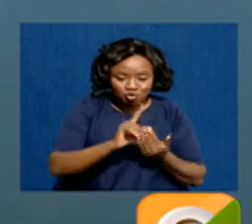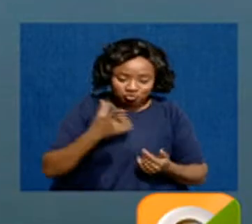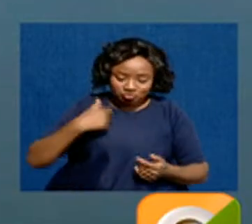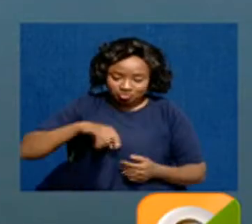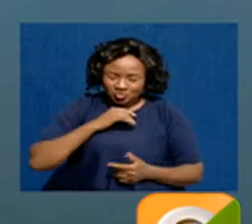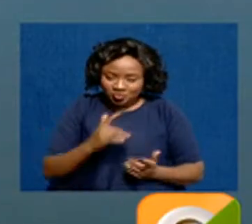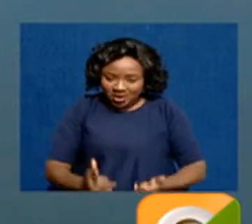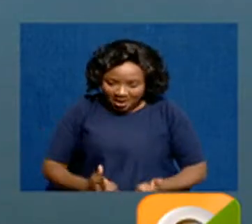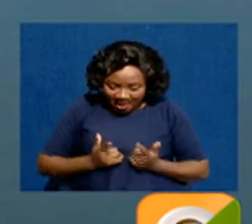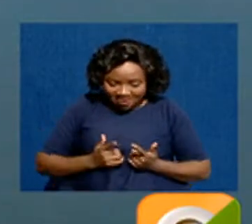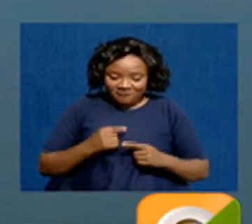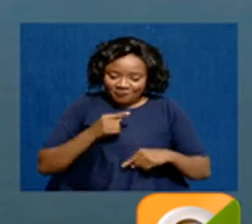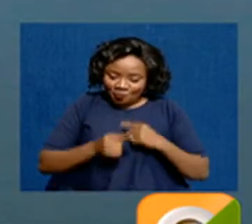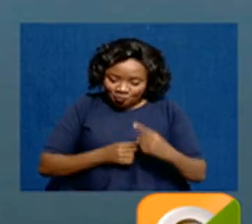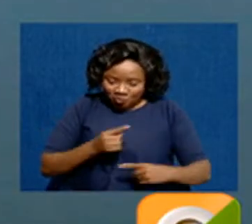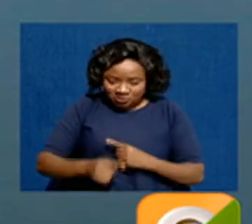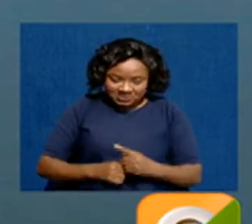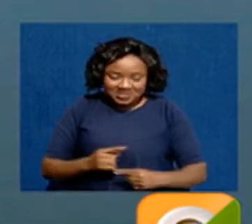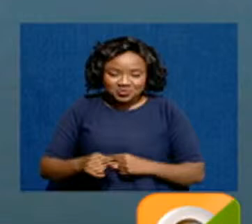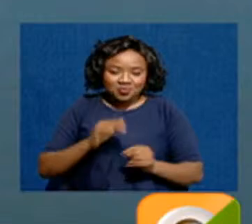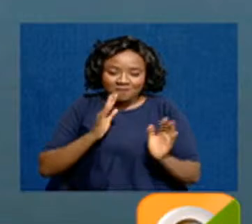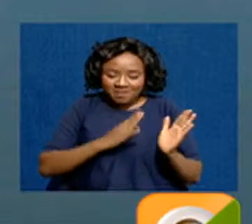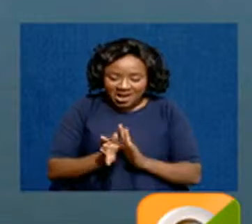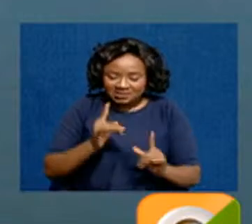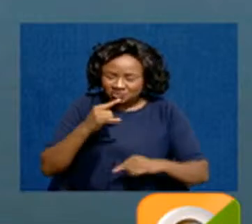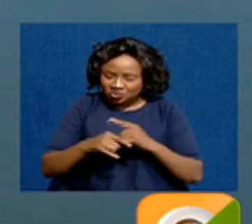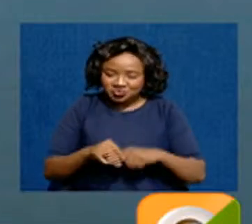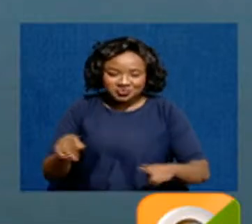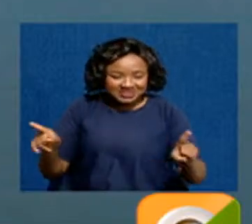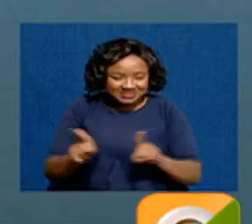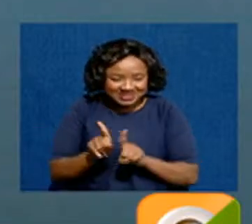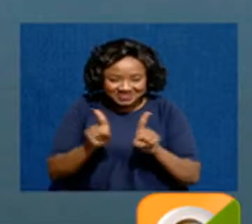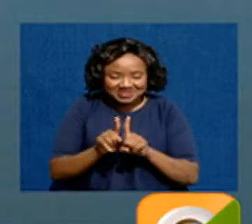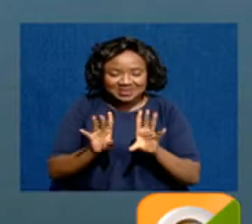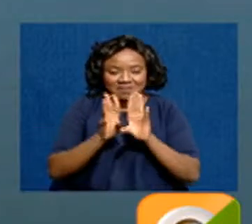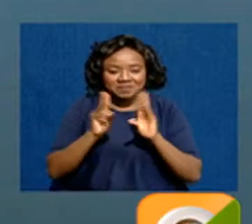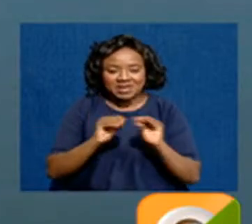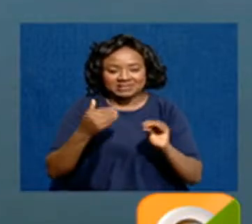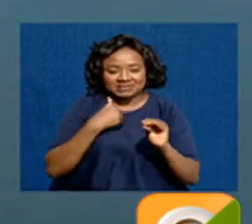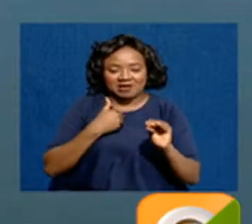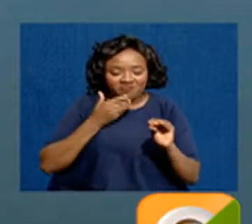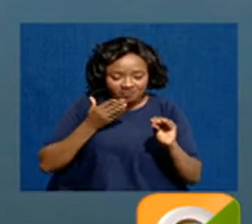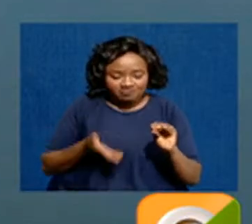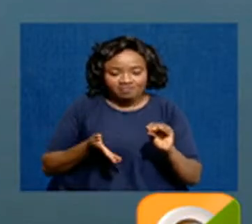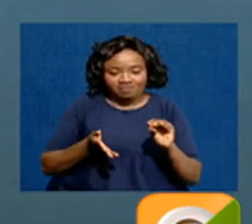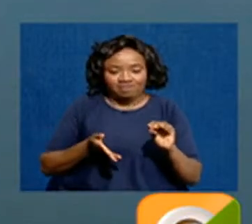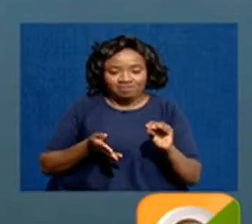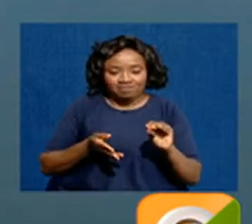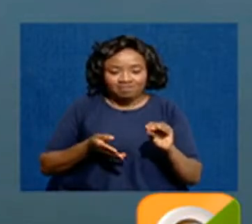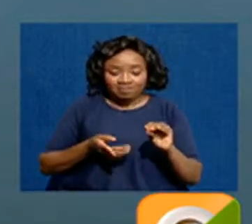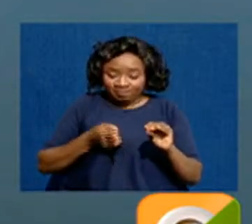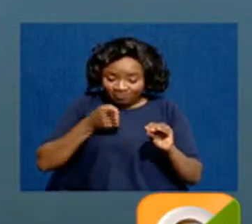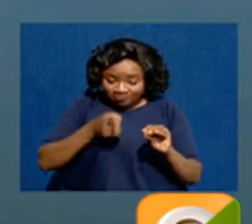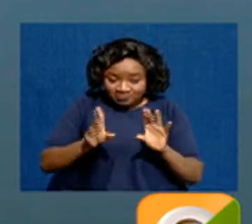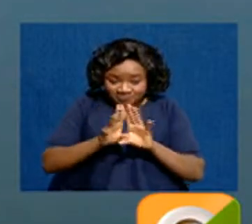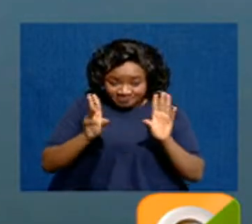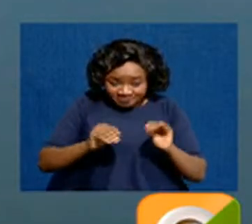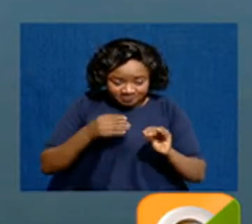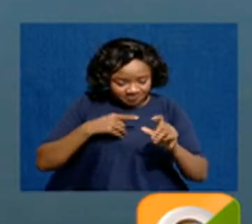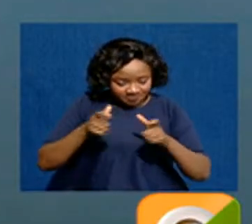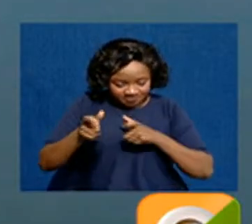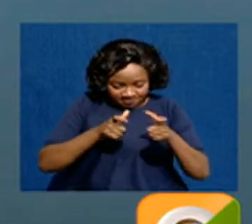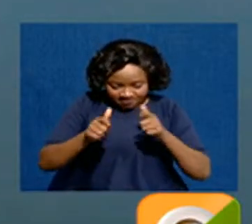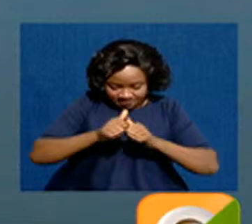borrow recklessly. We have exhausted the resources that we have. So the money that we have, we manage it prudently and